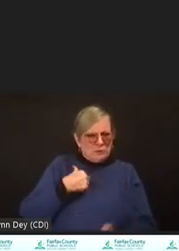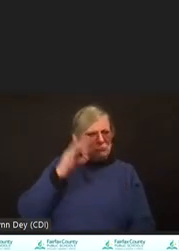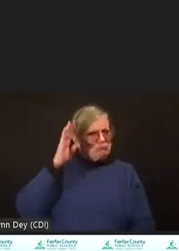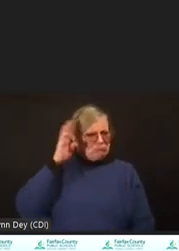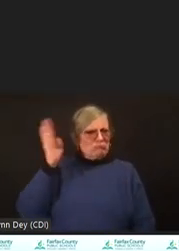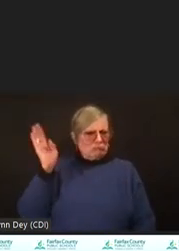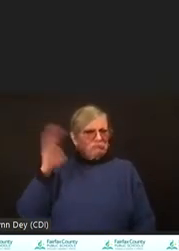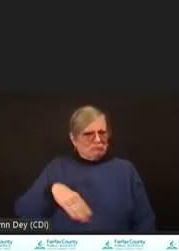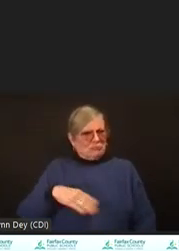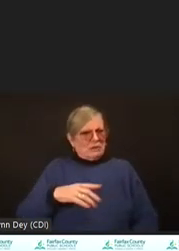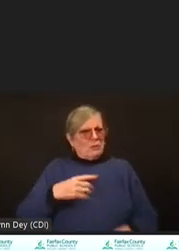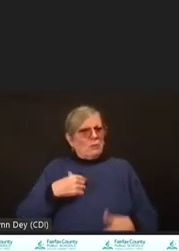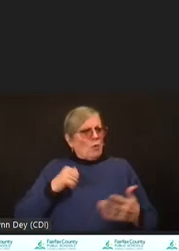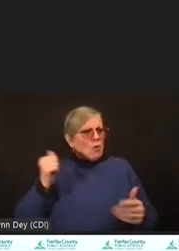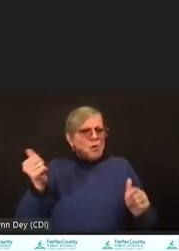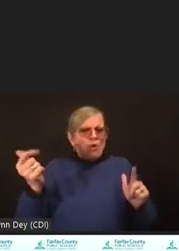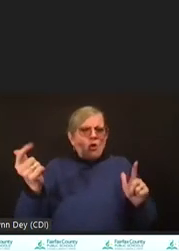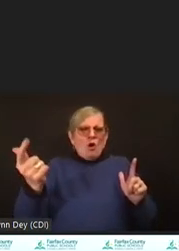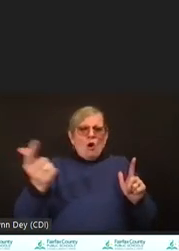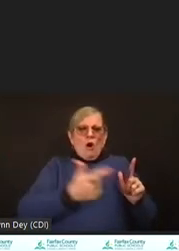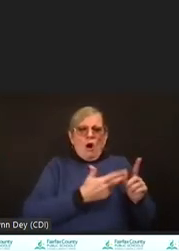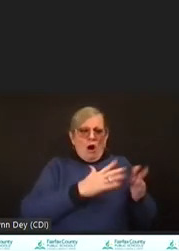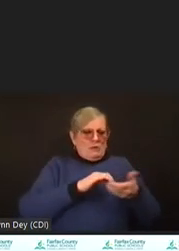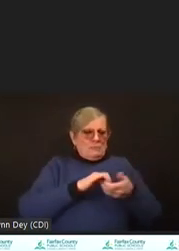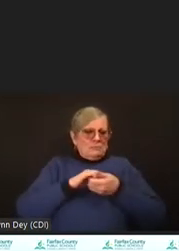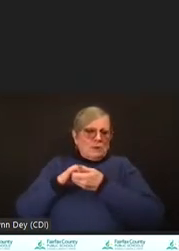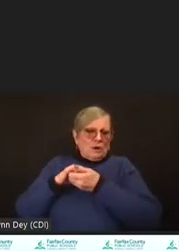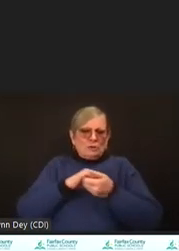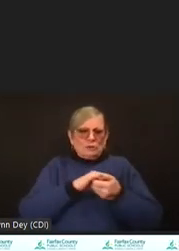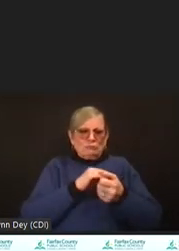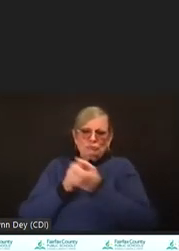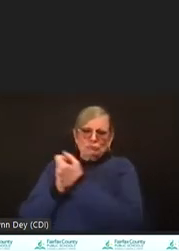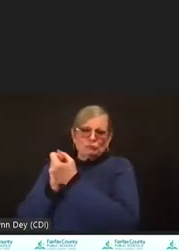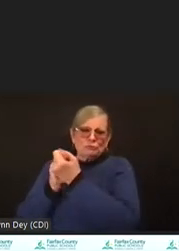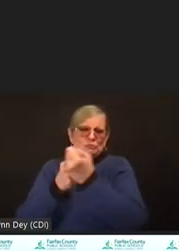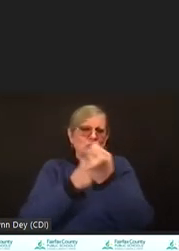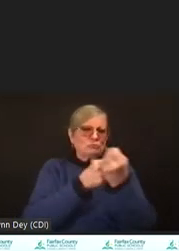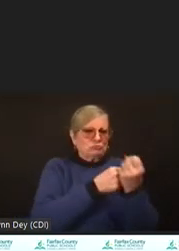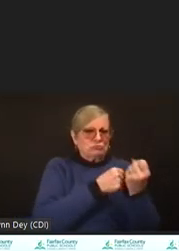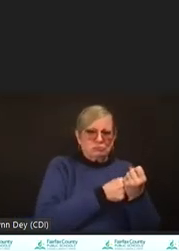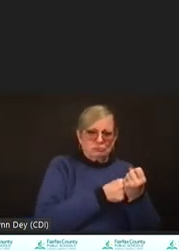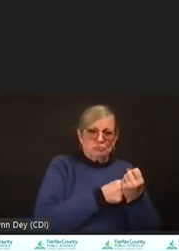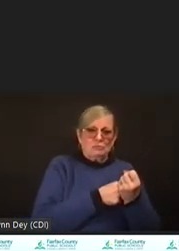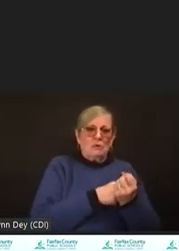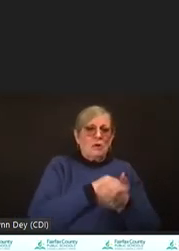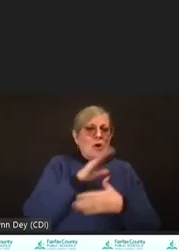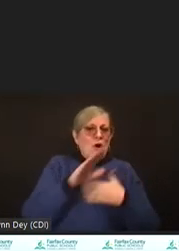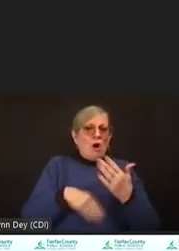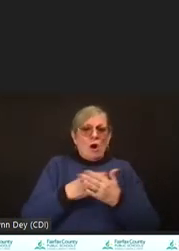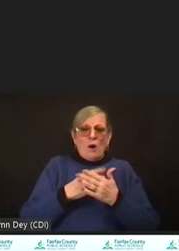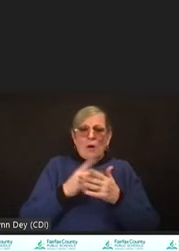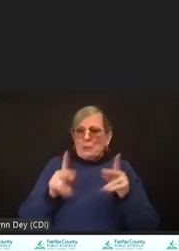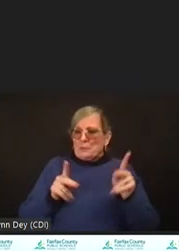to keep that good track record moving forward for the health and safety of all.